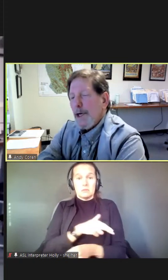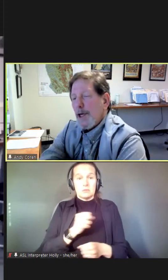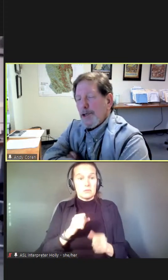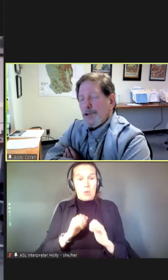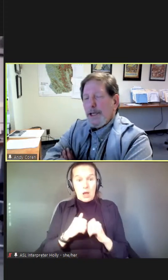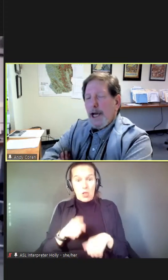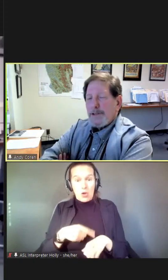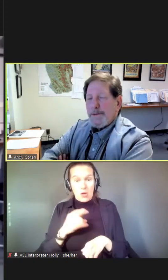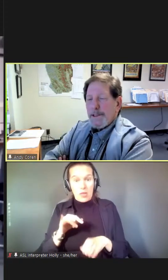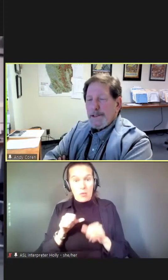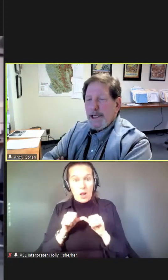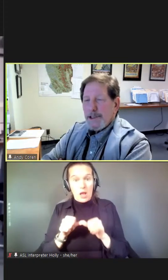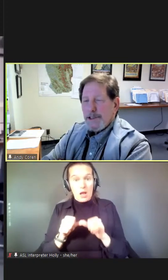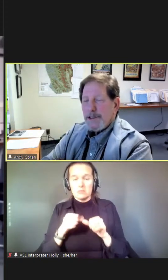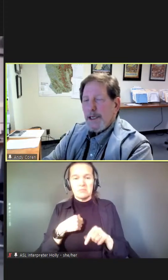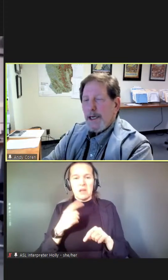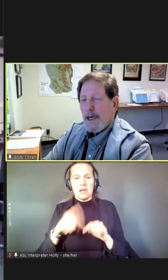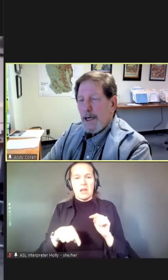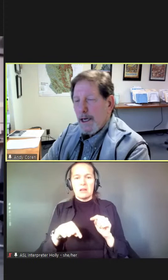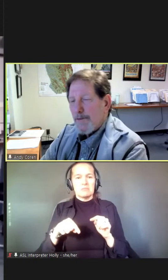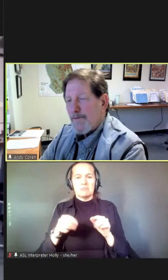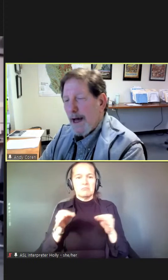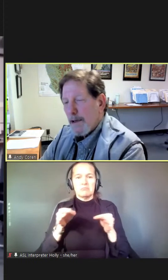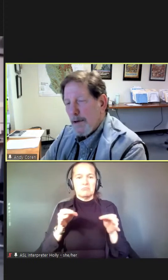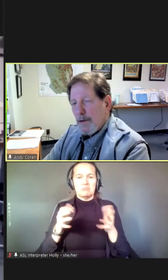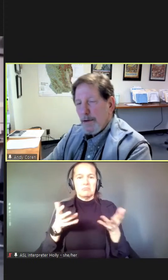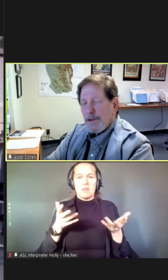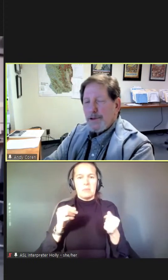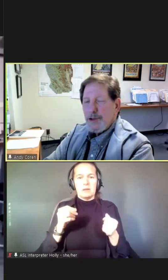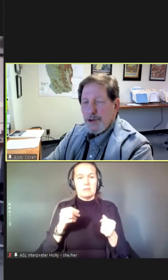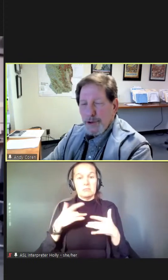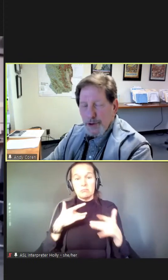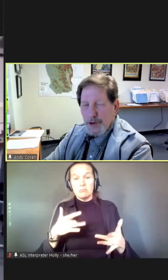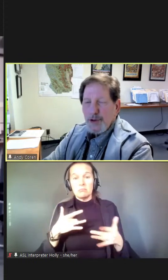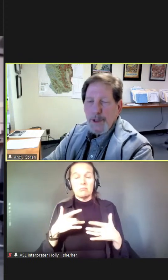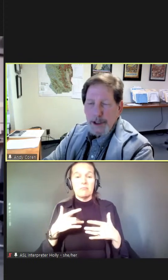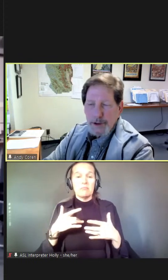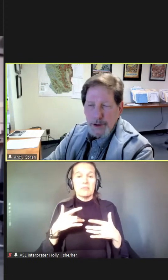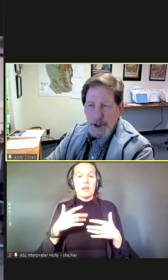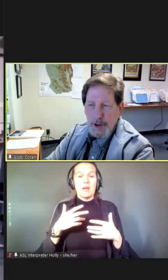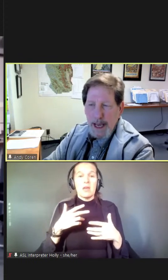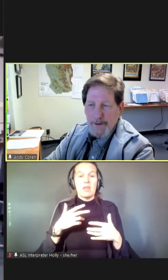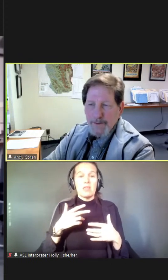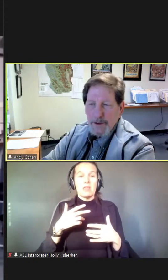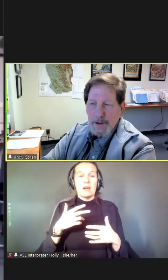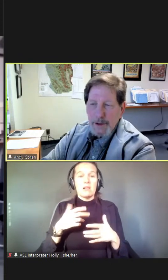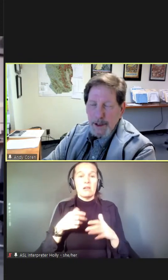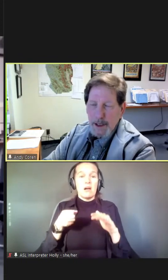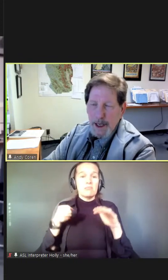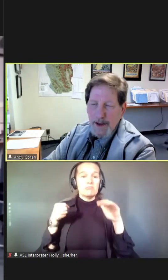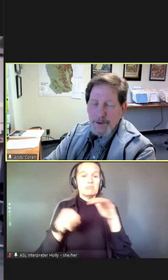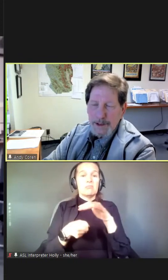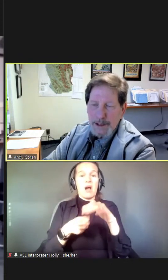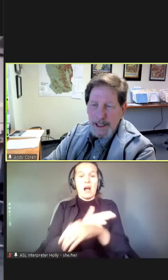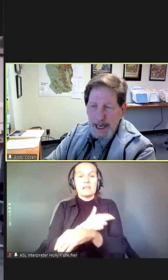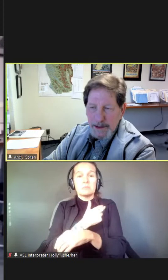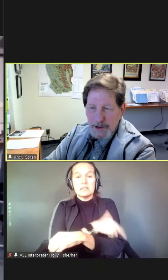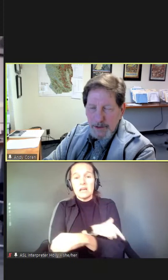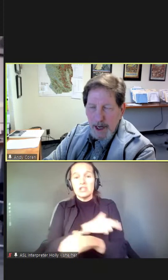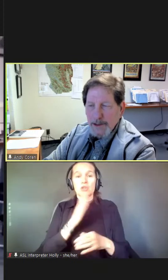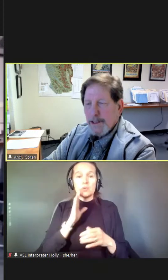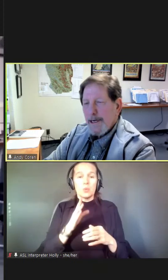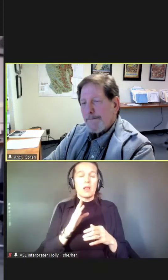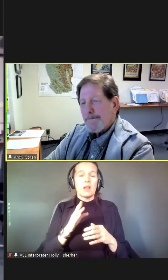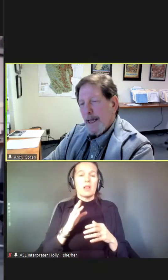tell you. Usually hospitalizations follow 2 weeks or so after we see